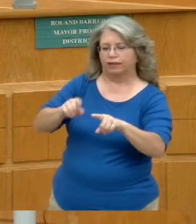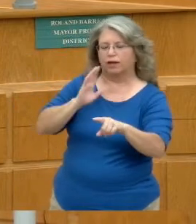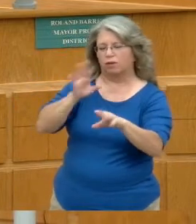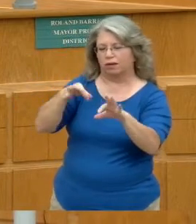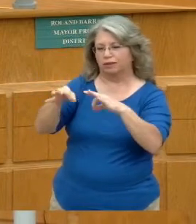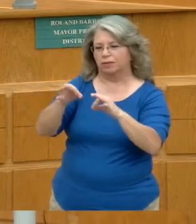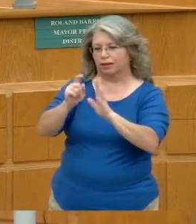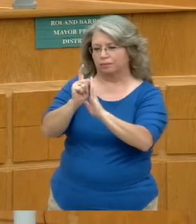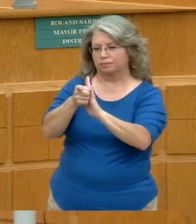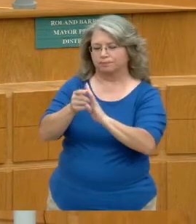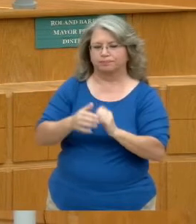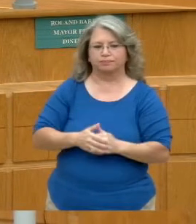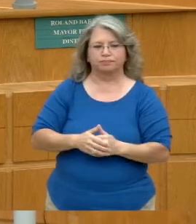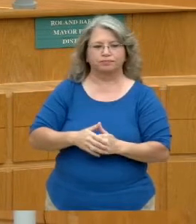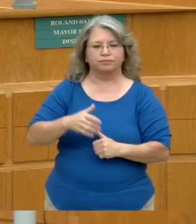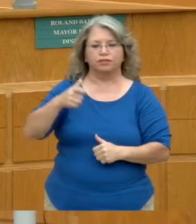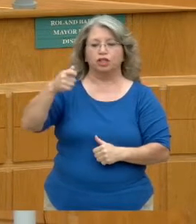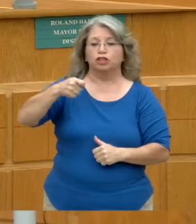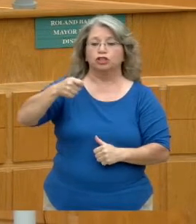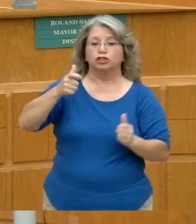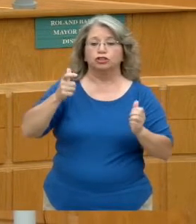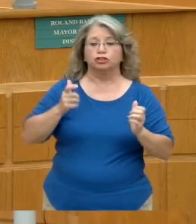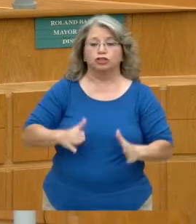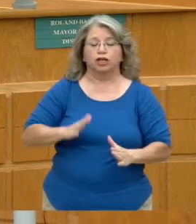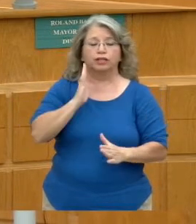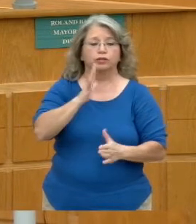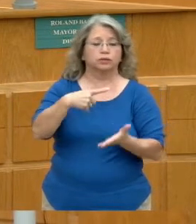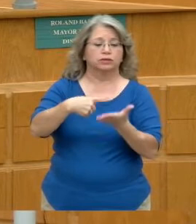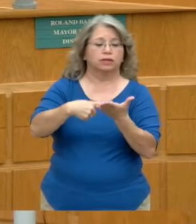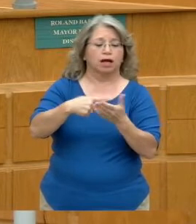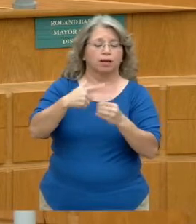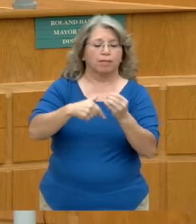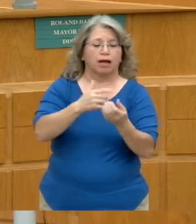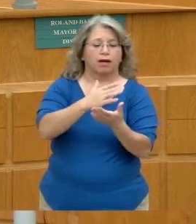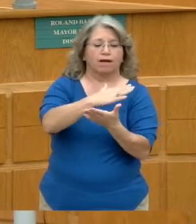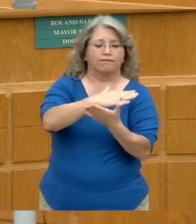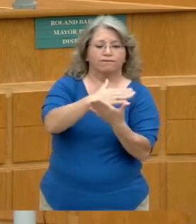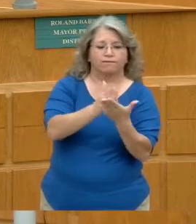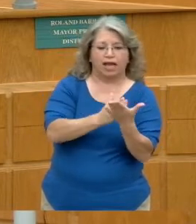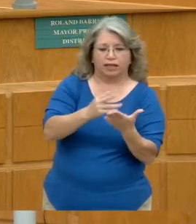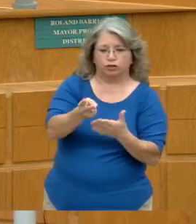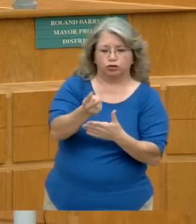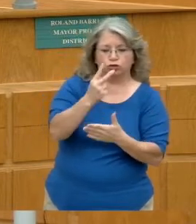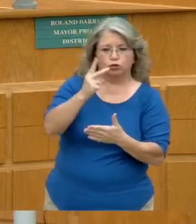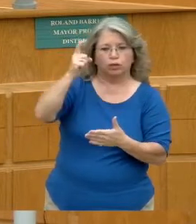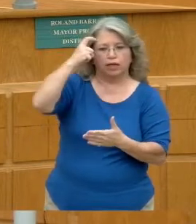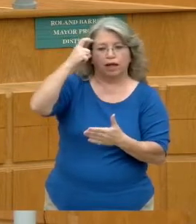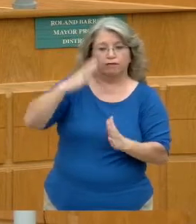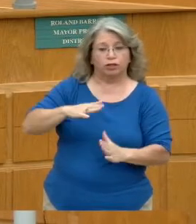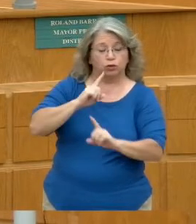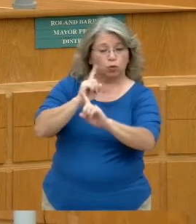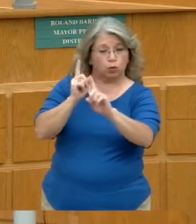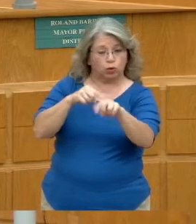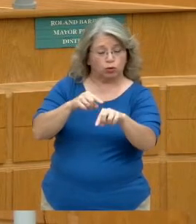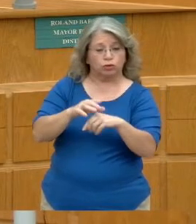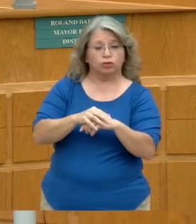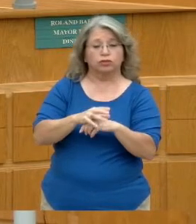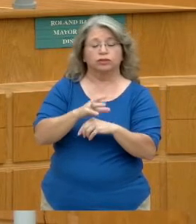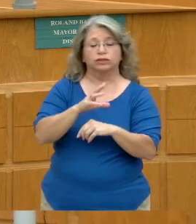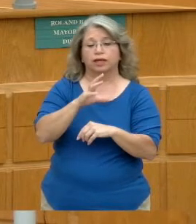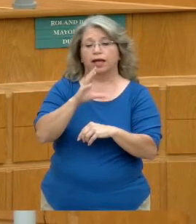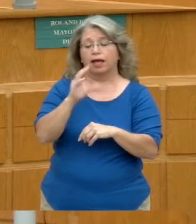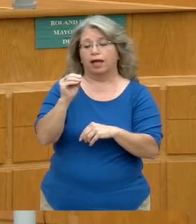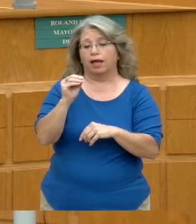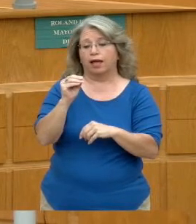The judge is going to talk about some of the Phase 2 governor orders, some updates on shipment of